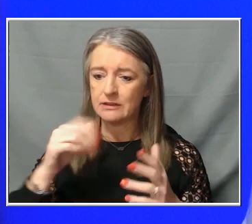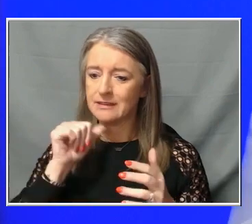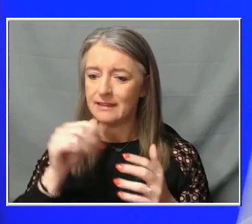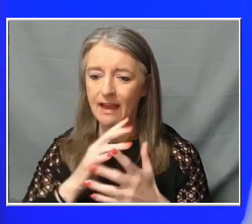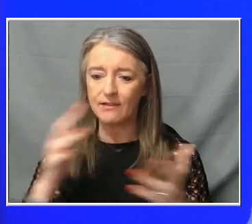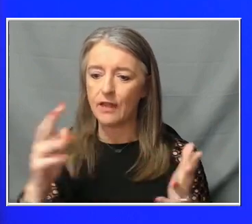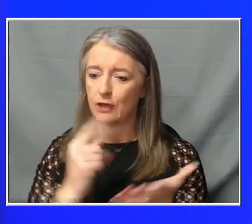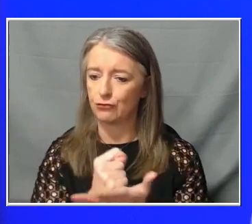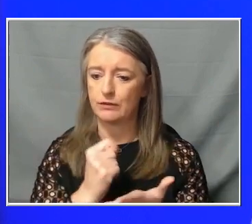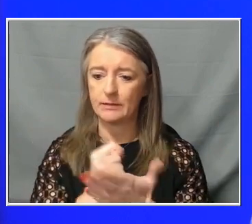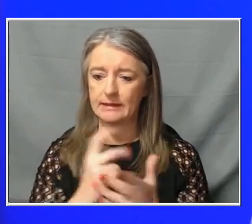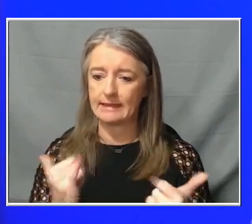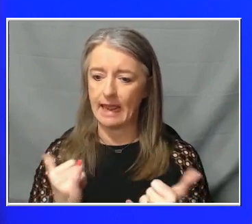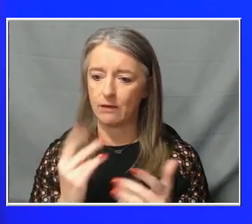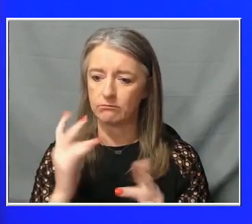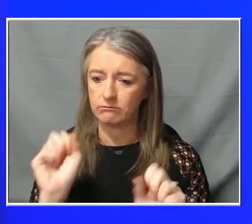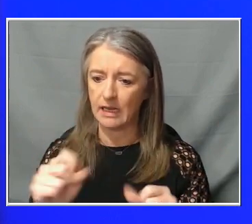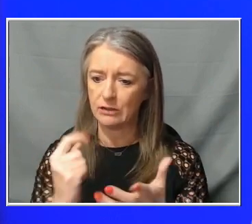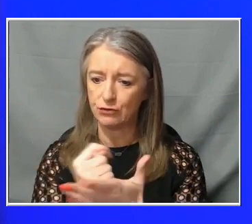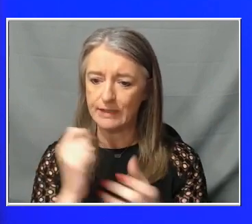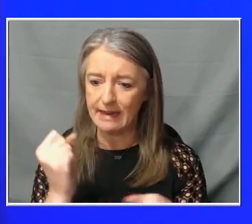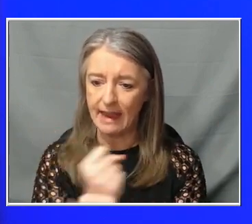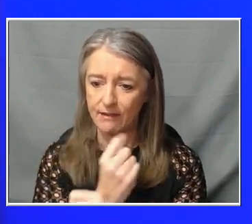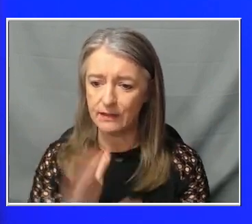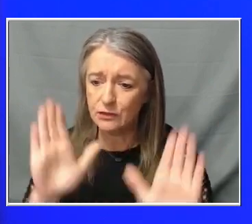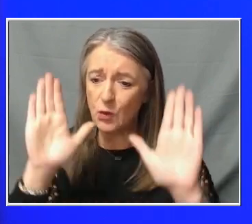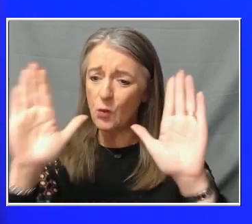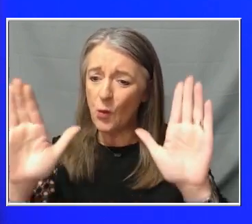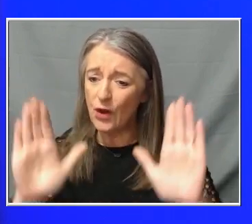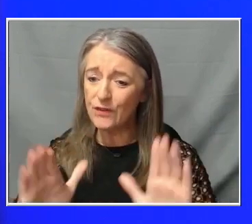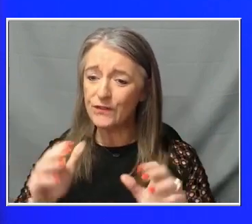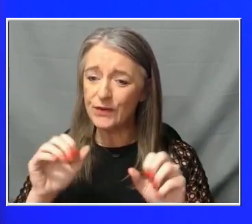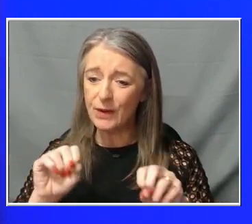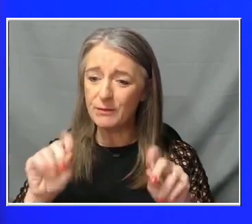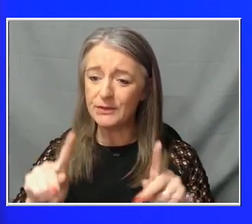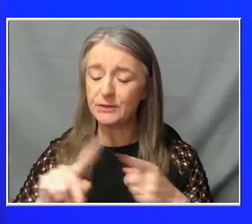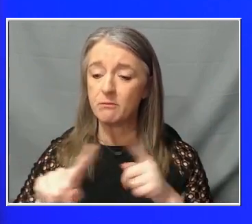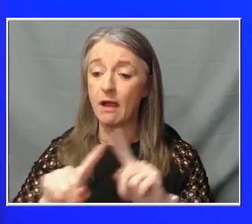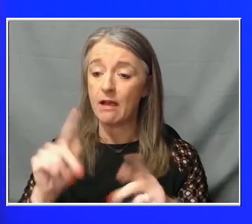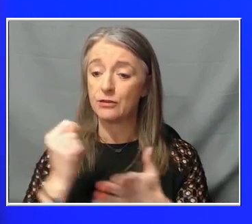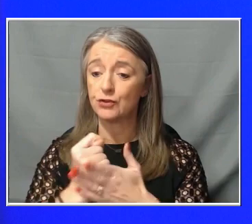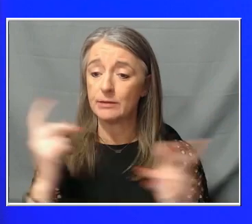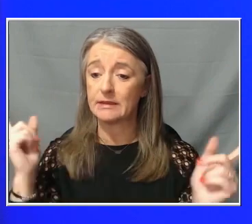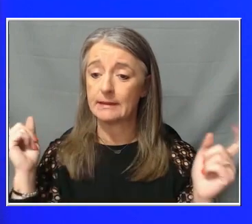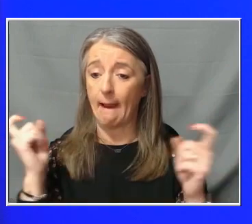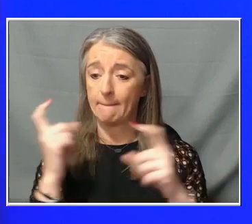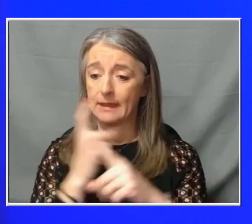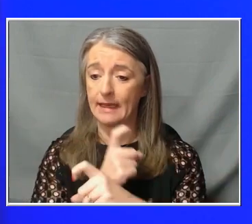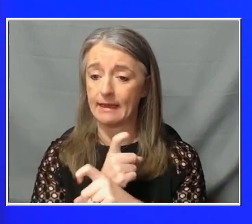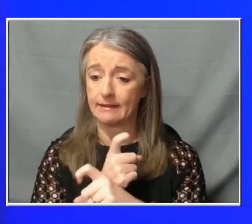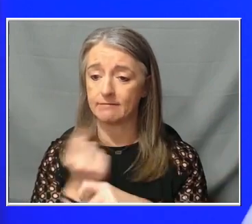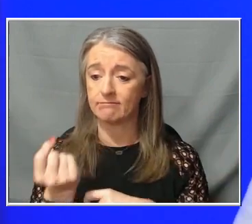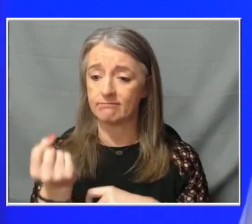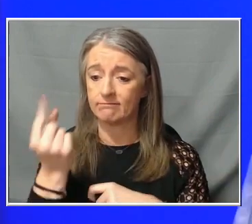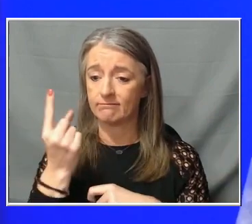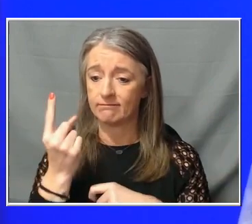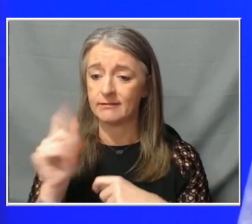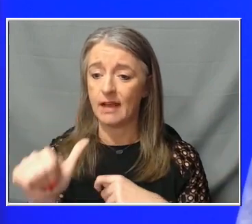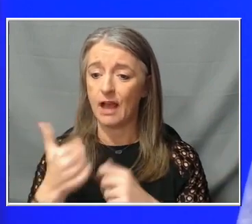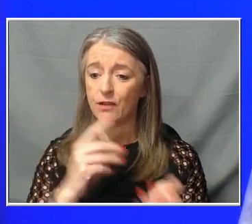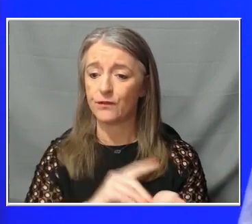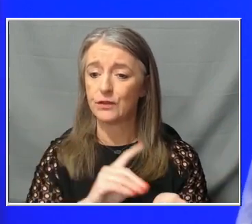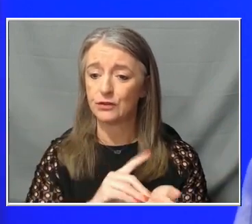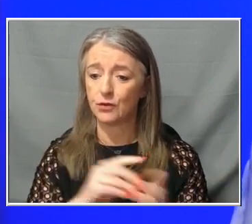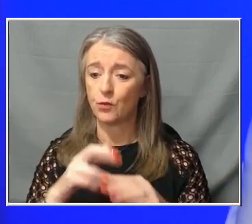treatments. Now we can treat everything, which is a wonderful thing, but those treatments are complicated, and understandably, other physicians will